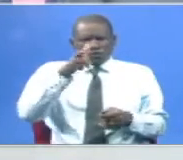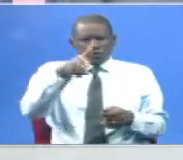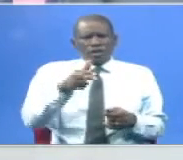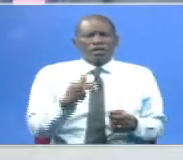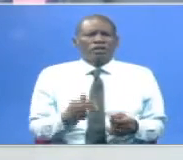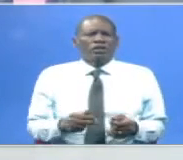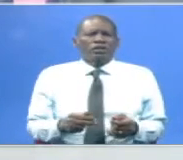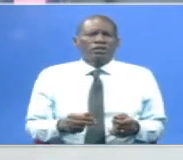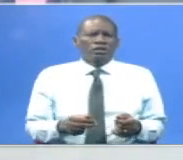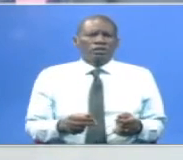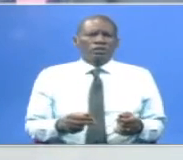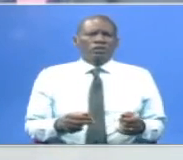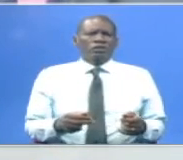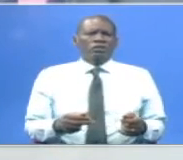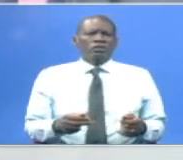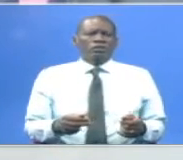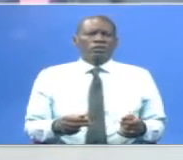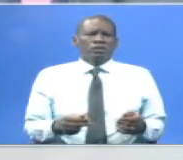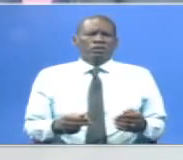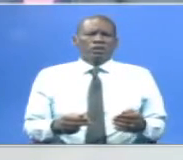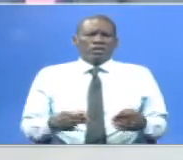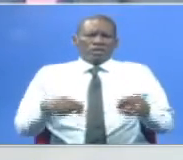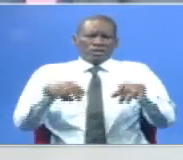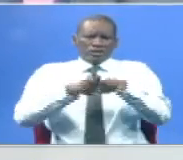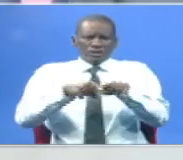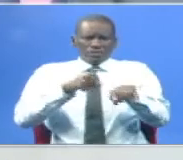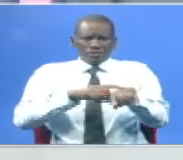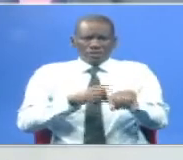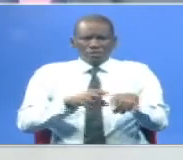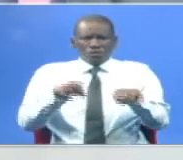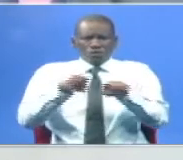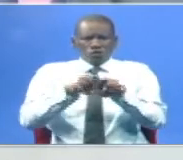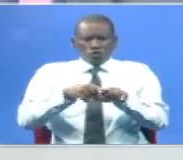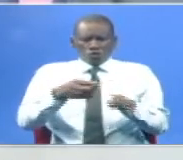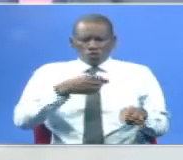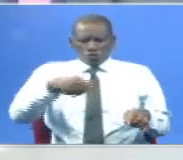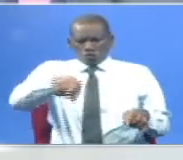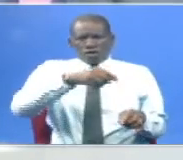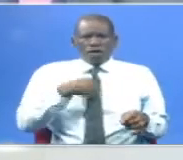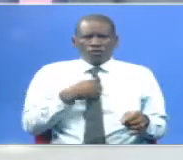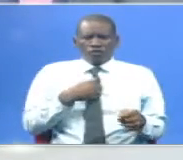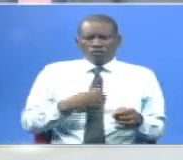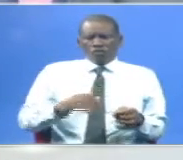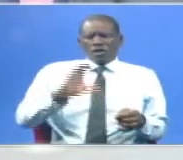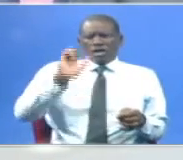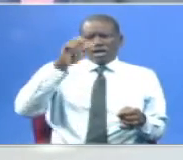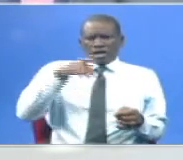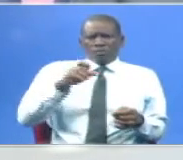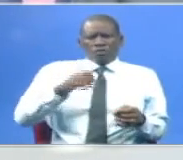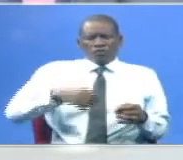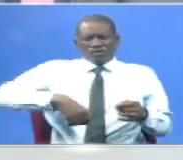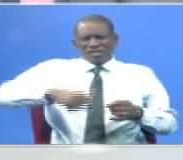level. On the same point, we also have a cap on the wholesale.